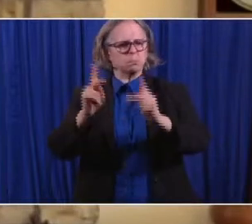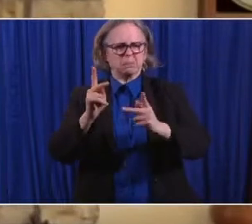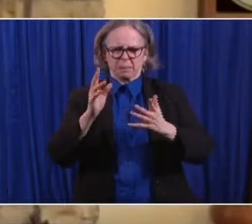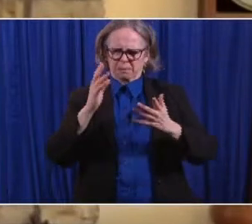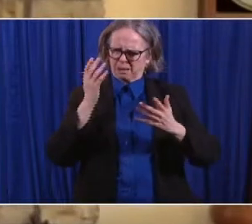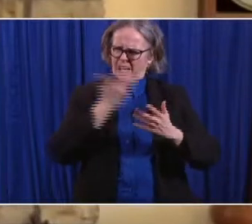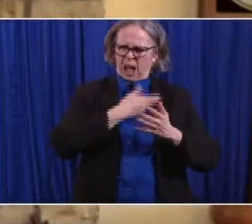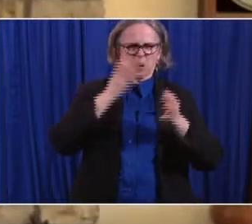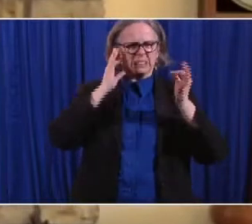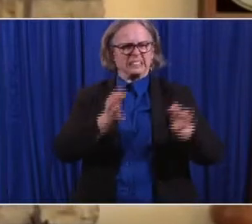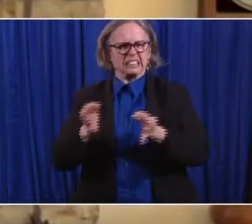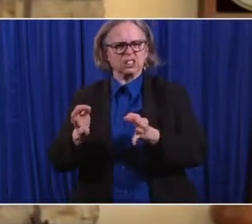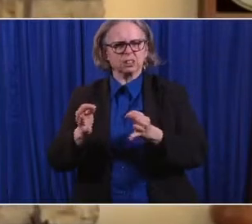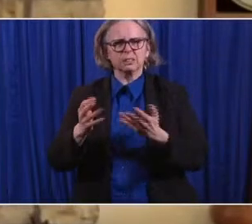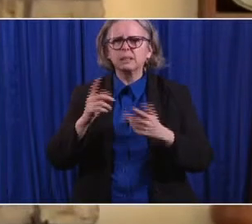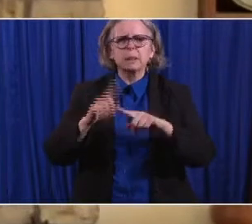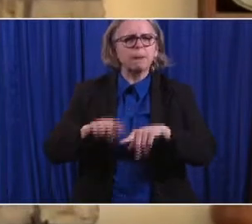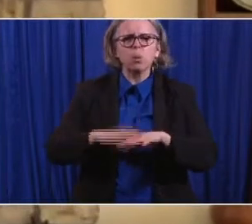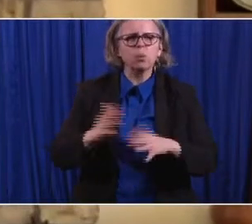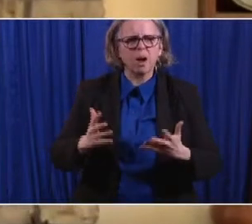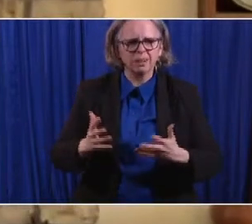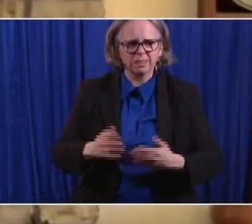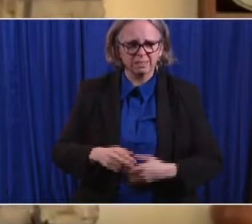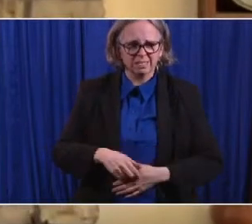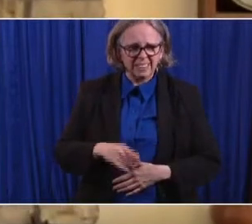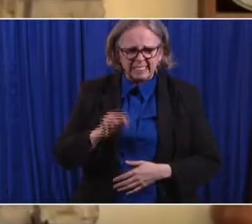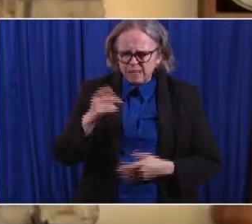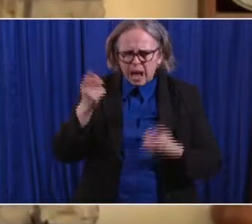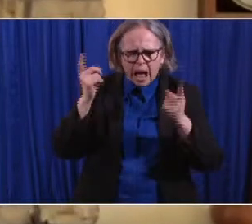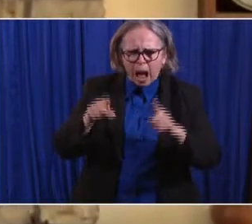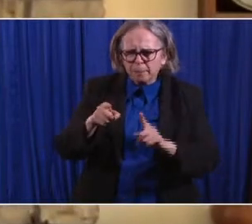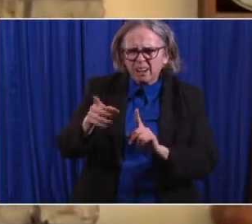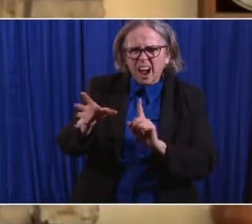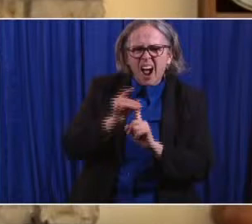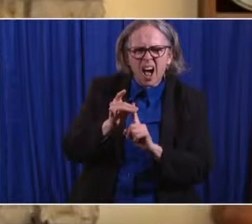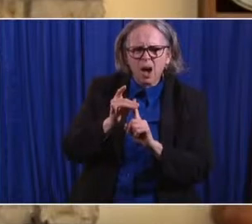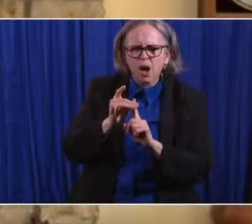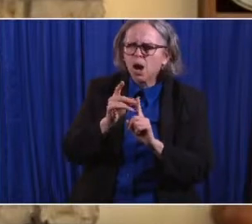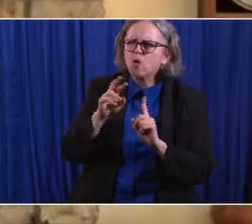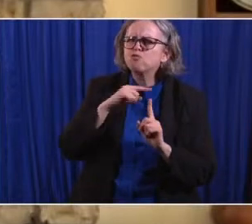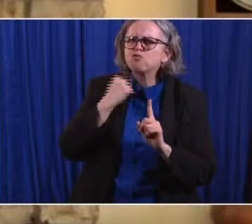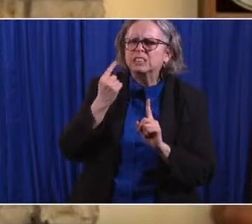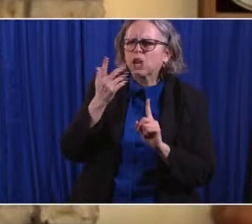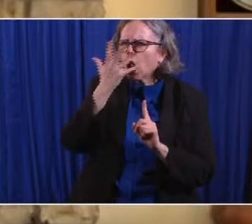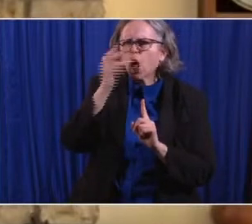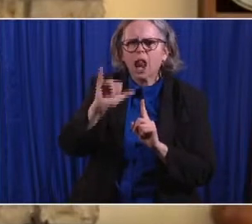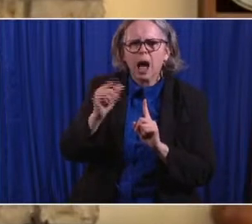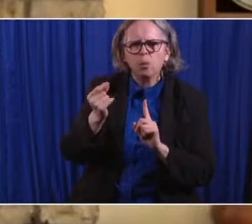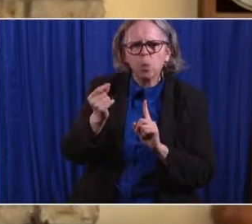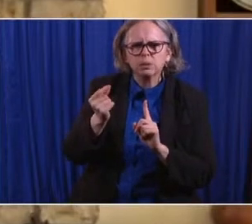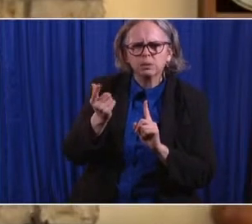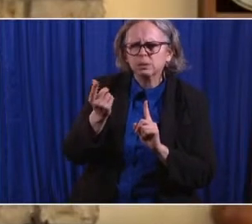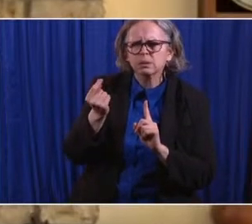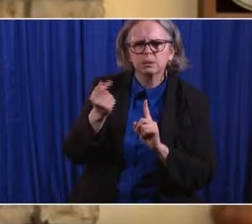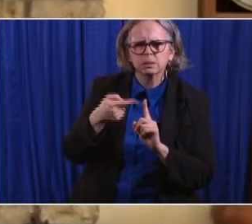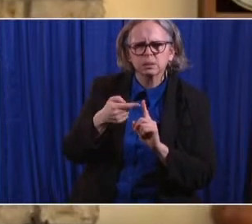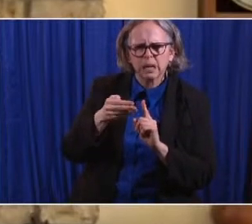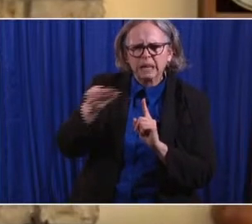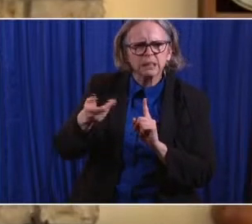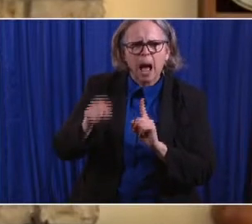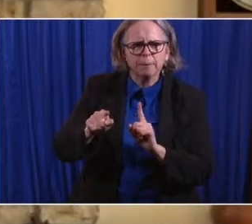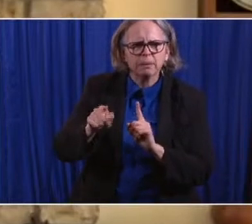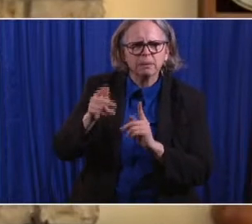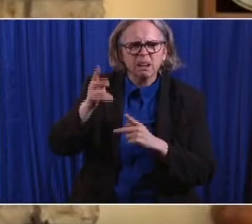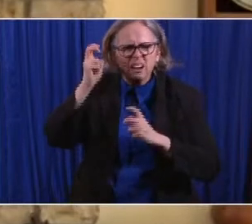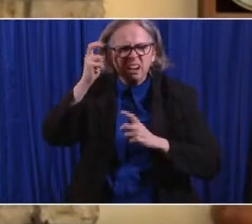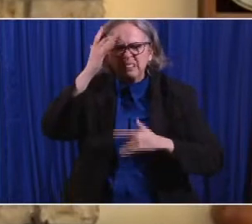death if you got the COVID. And if we can get down to 50, and we will get to 50,